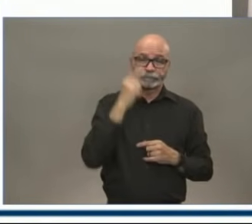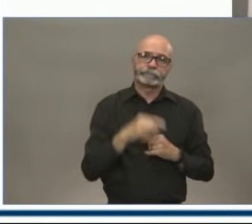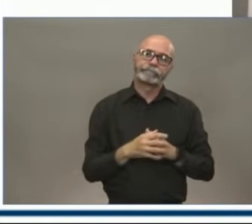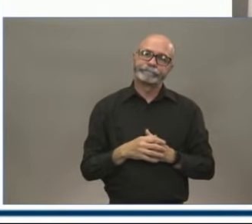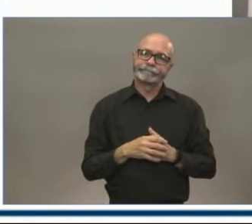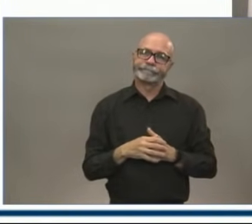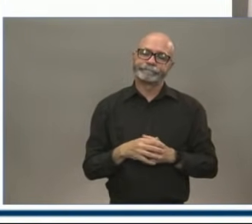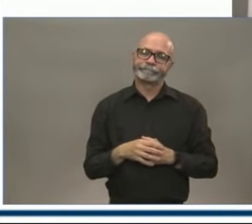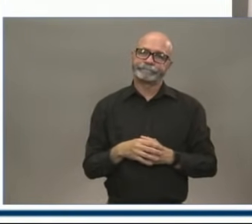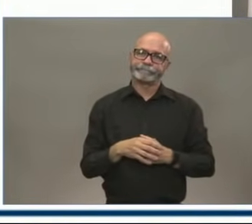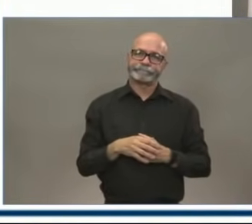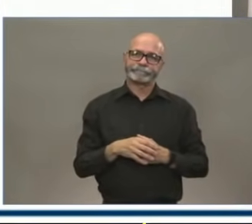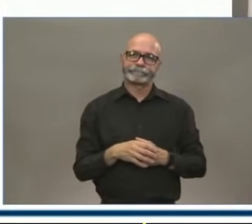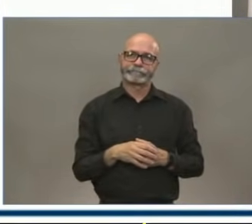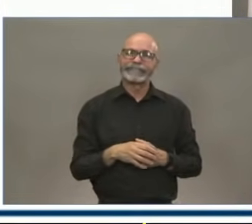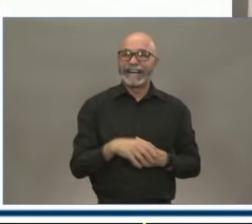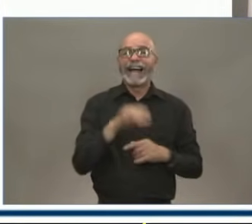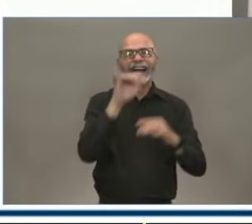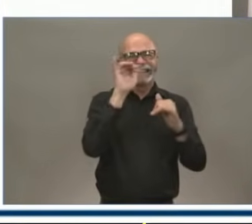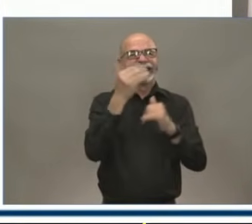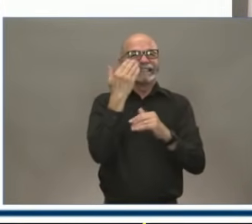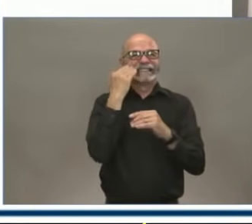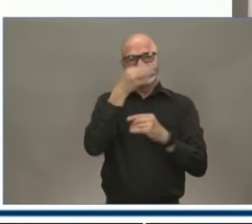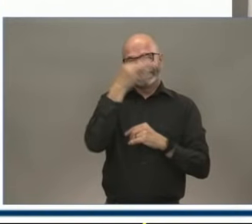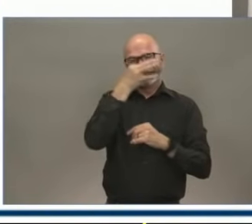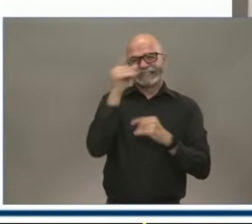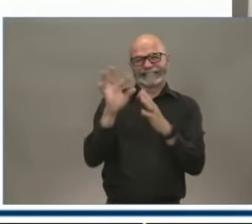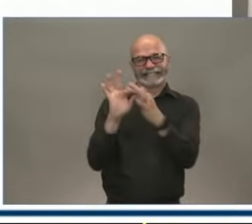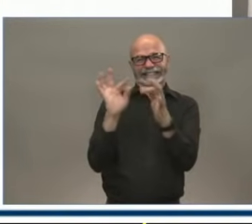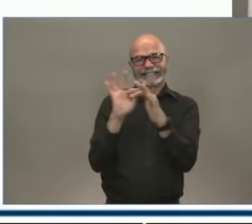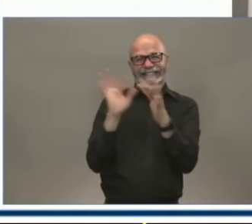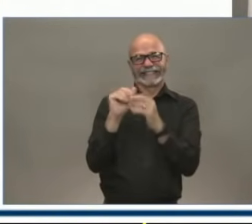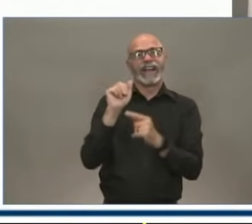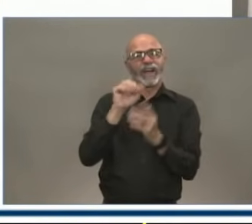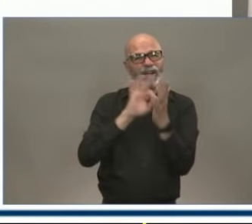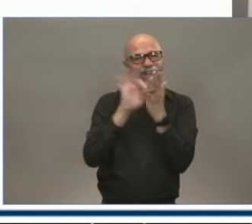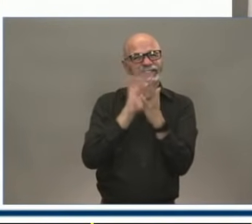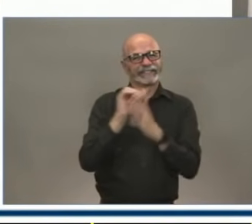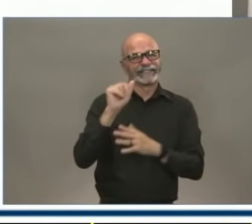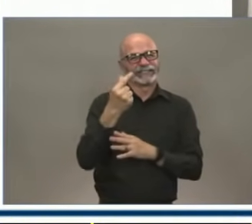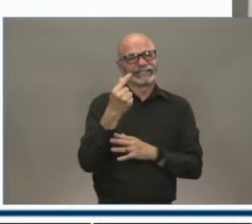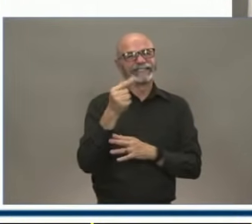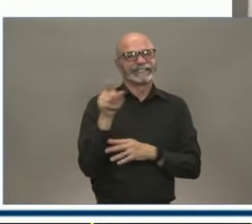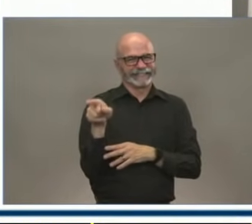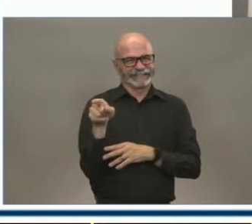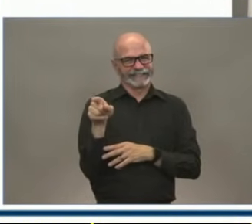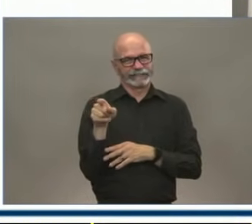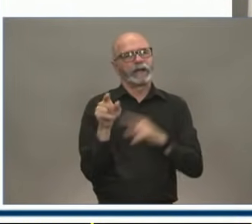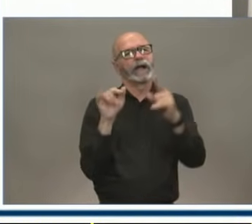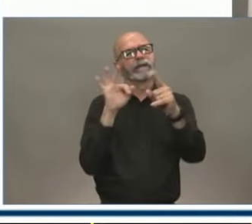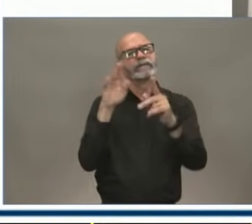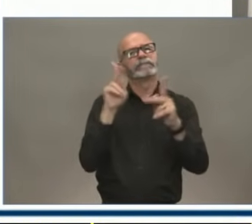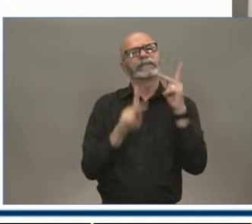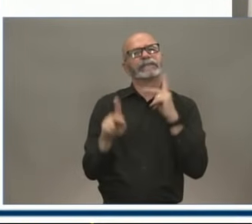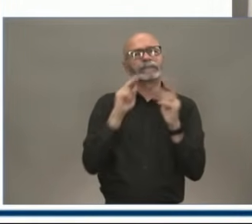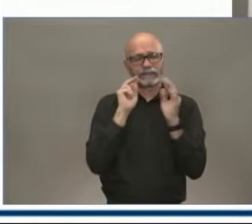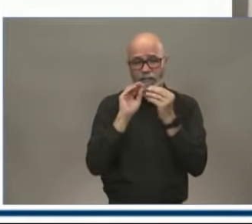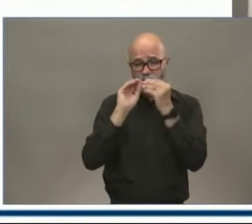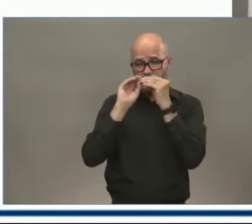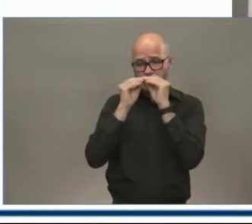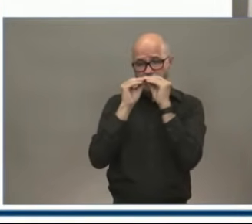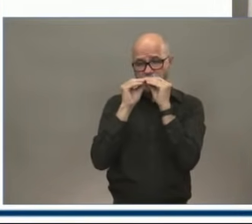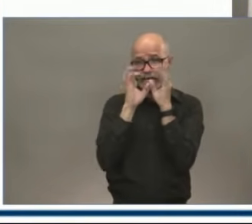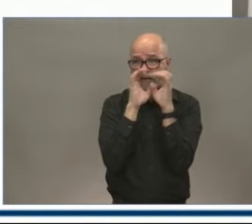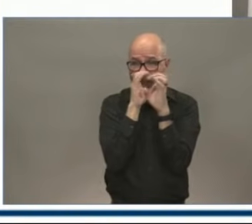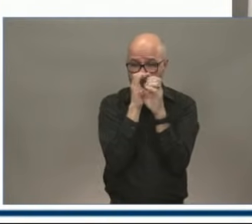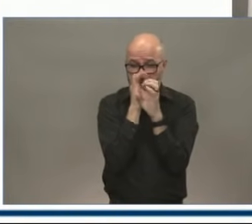today as well, and I'm just wondering what you would say to people who might look at the figures in this report and be